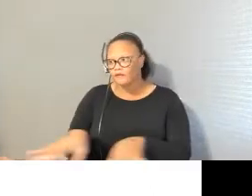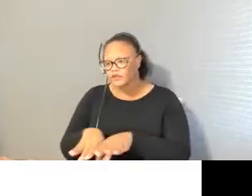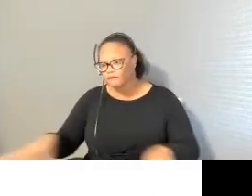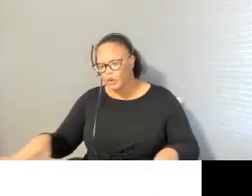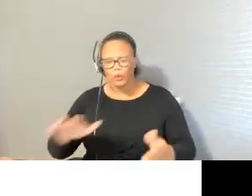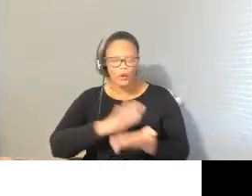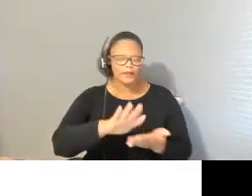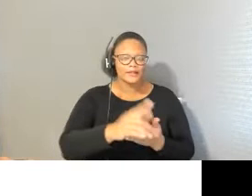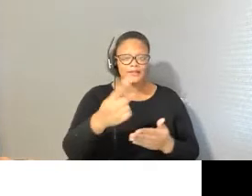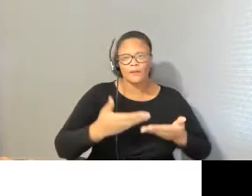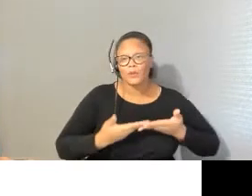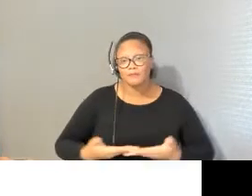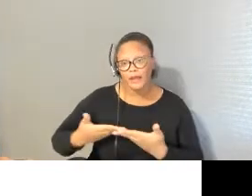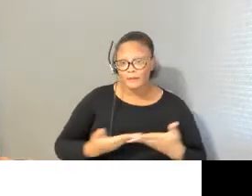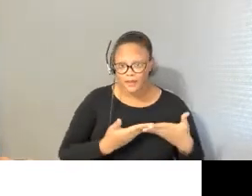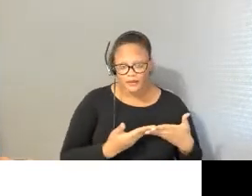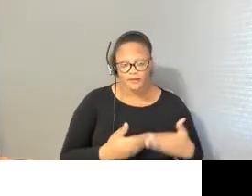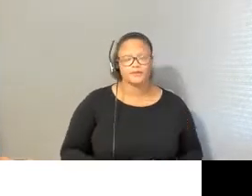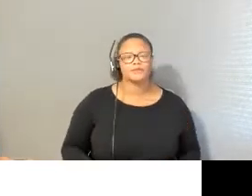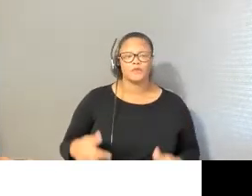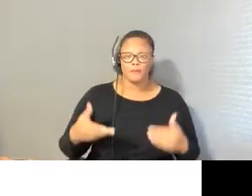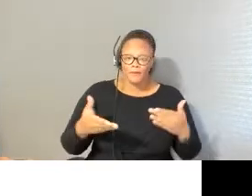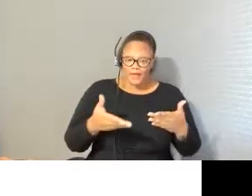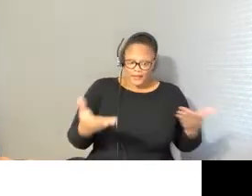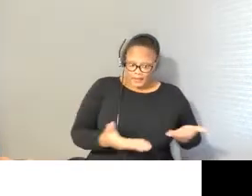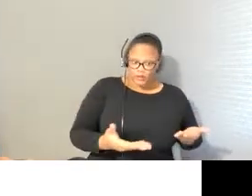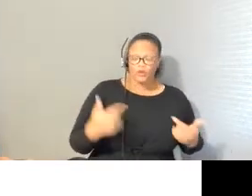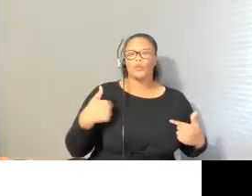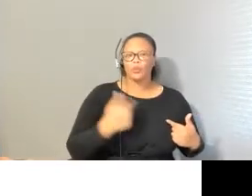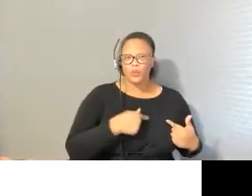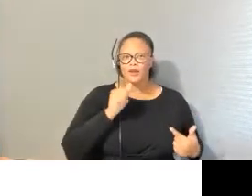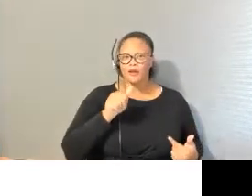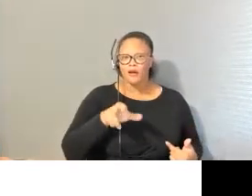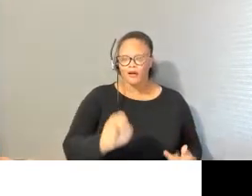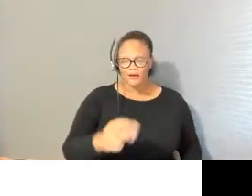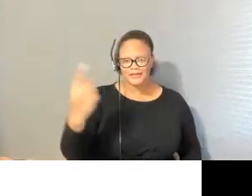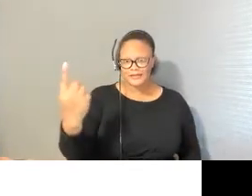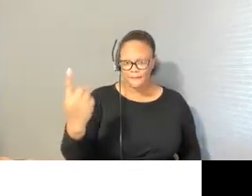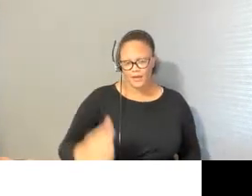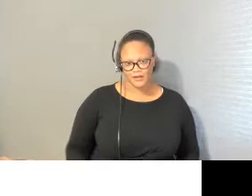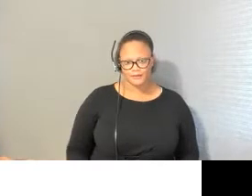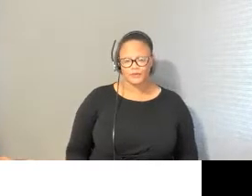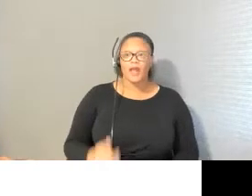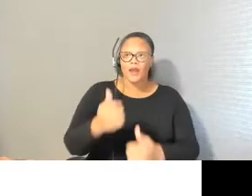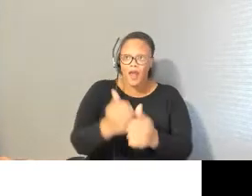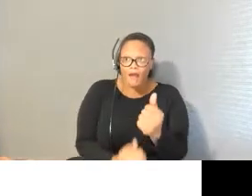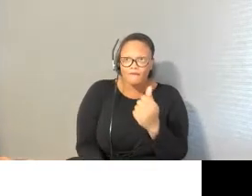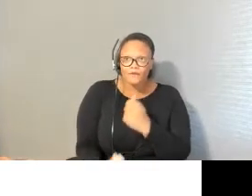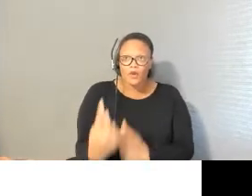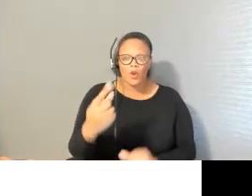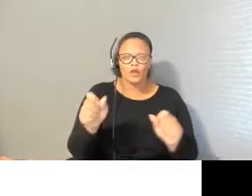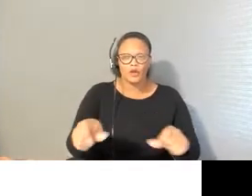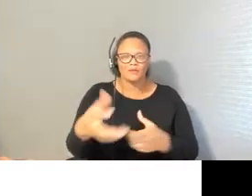somebody's baby. But here we were somebody, and everybody could be a part of that.